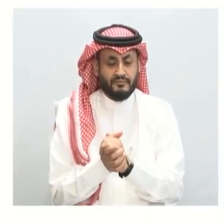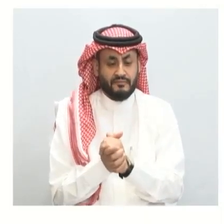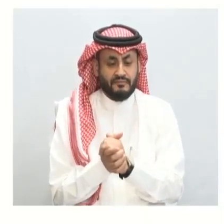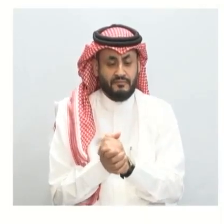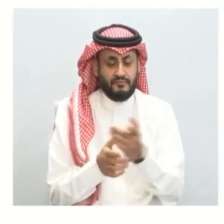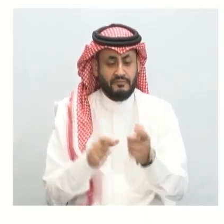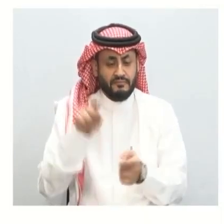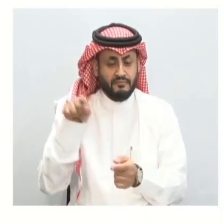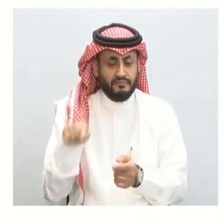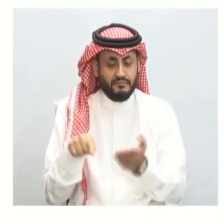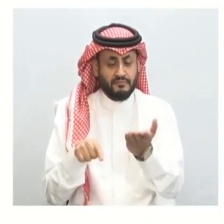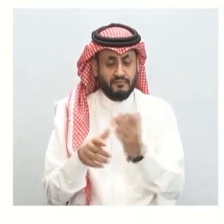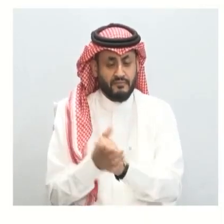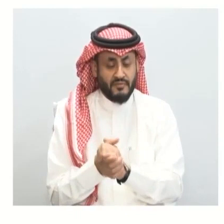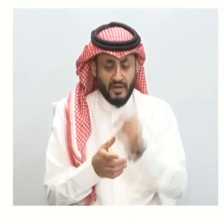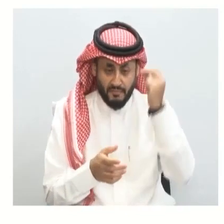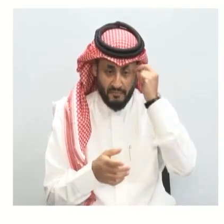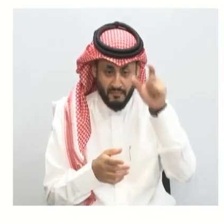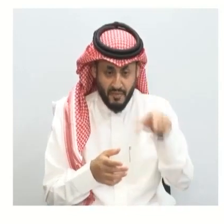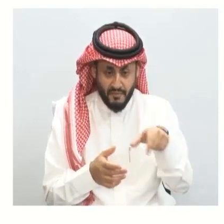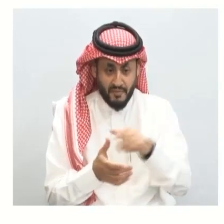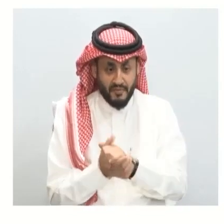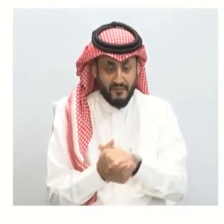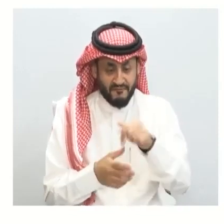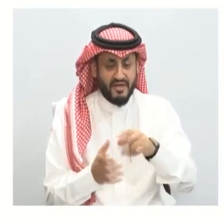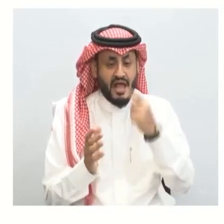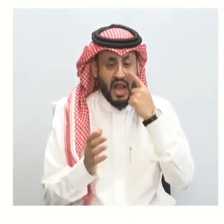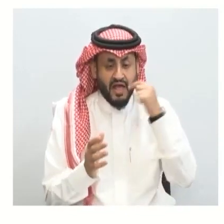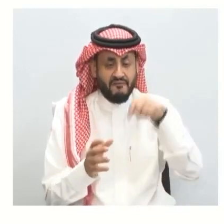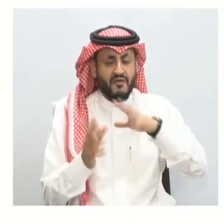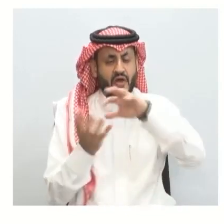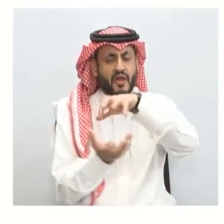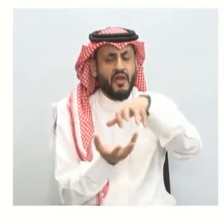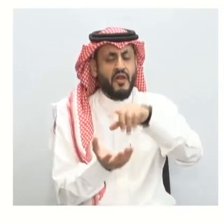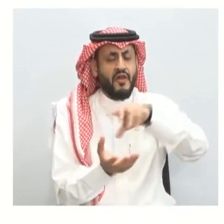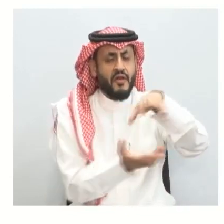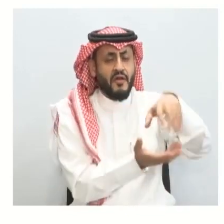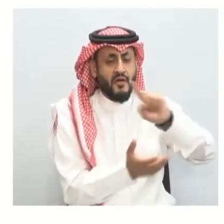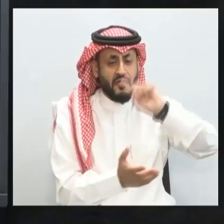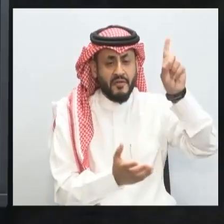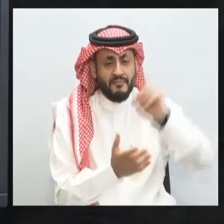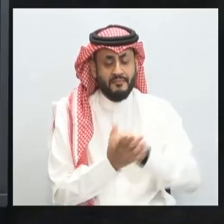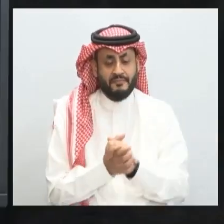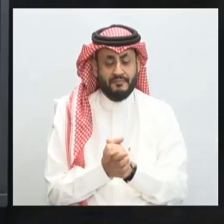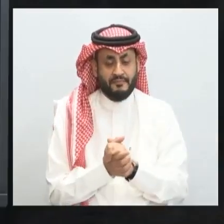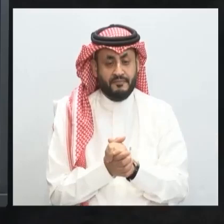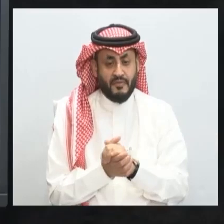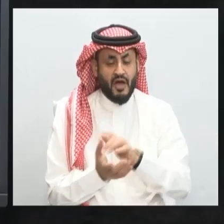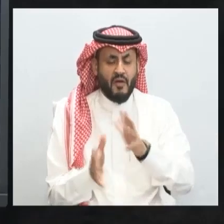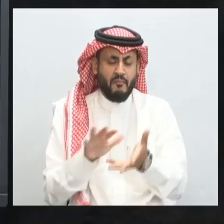there's a question, do people believe that there is life on other planets? So when I just mentioned